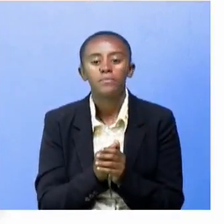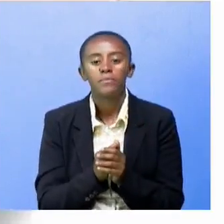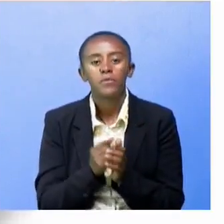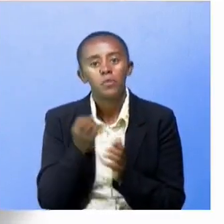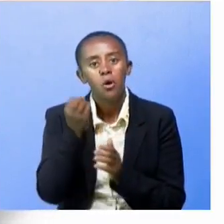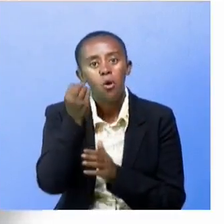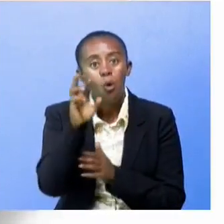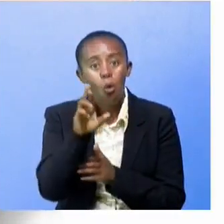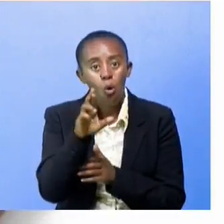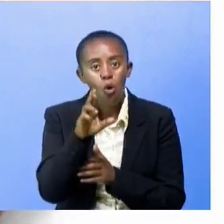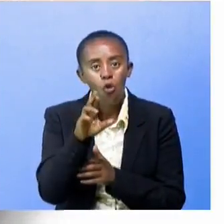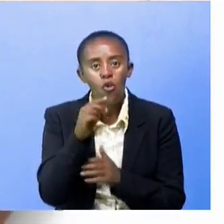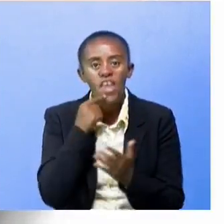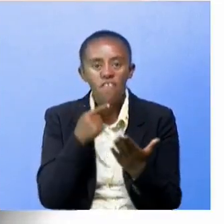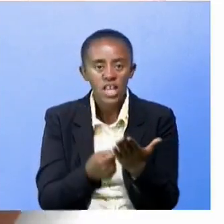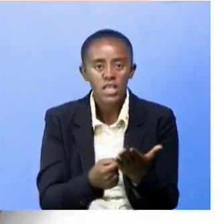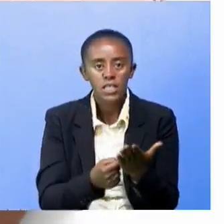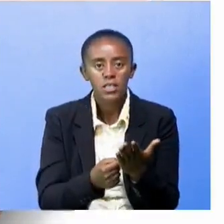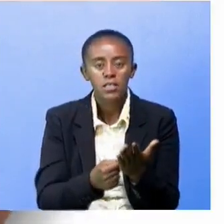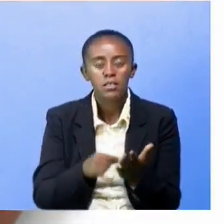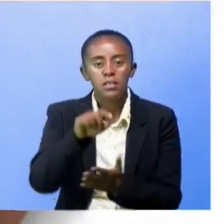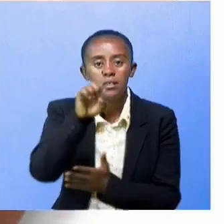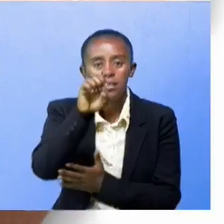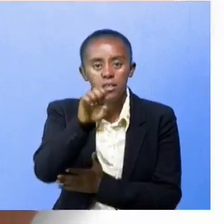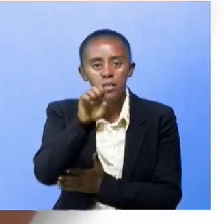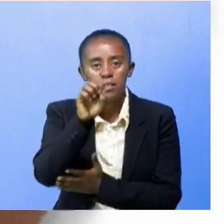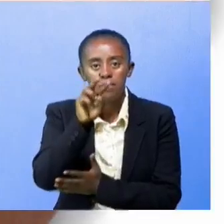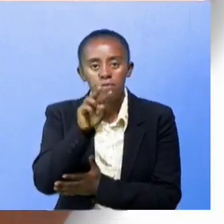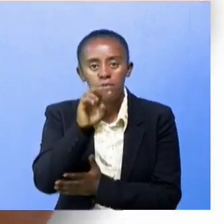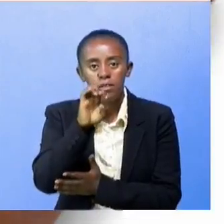or evidence.